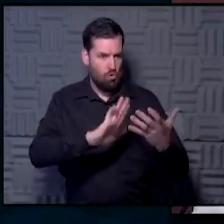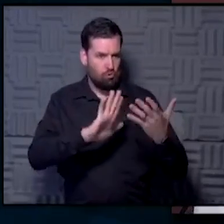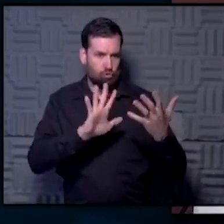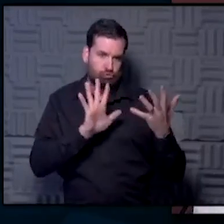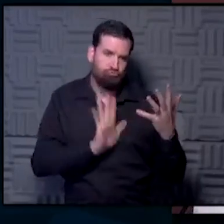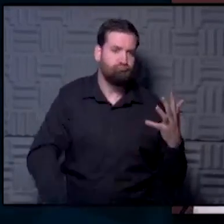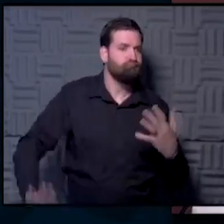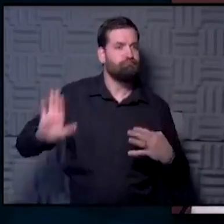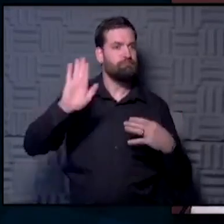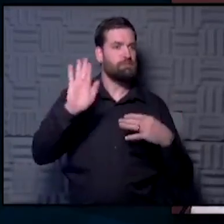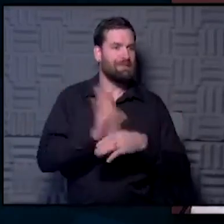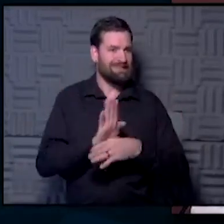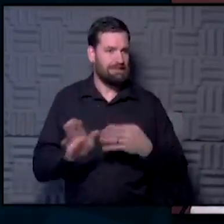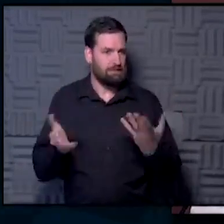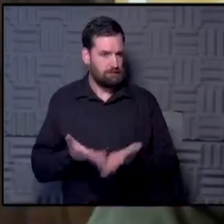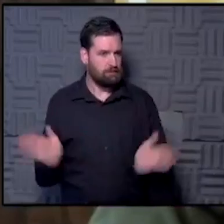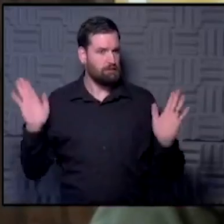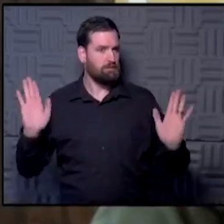throughout the industry?